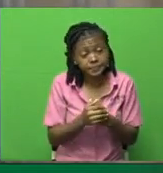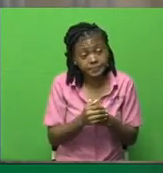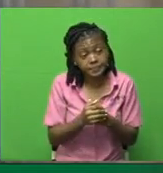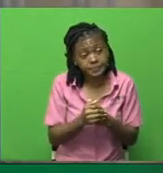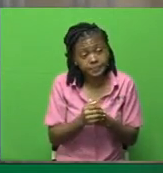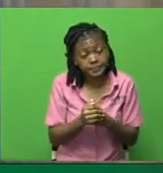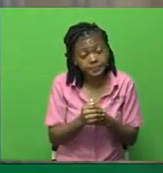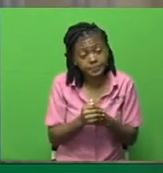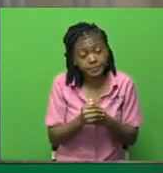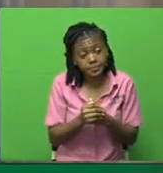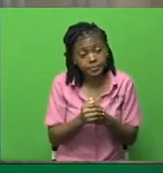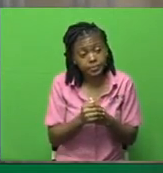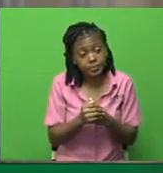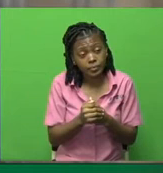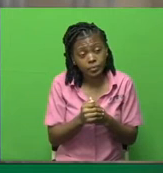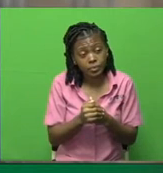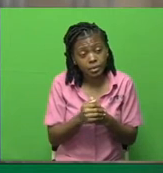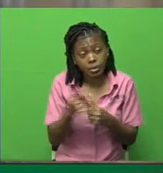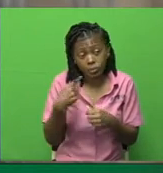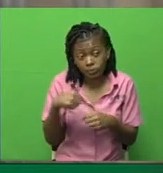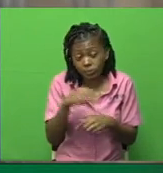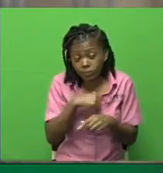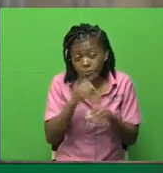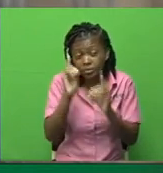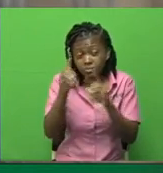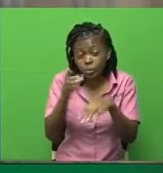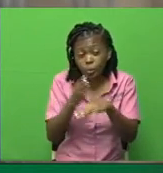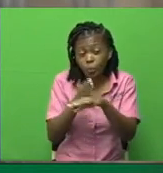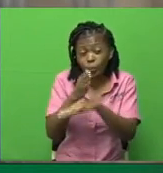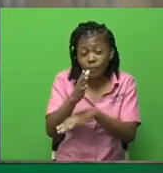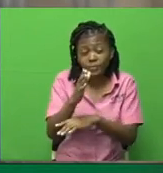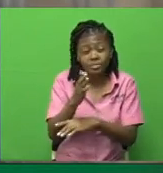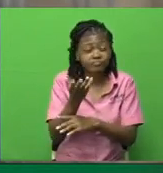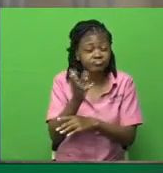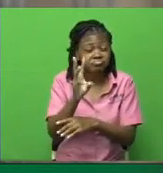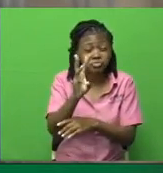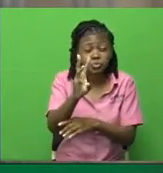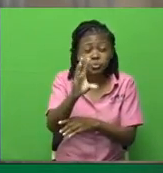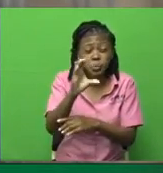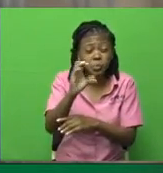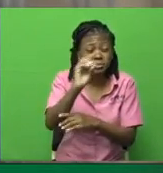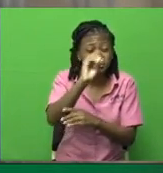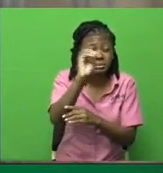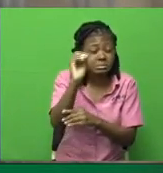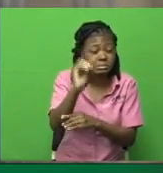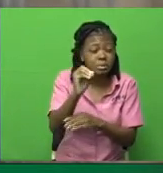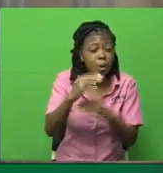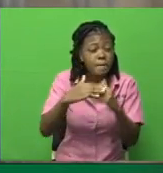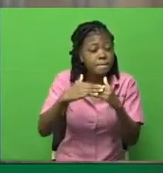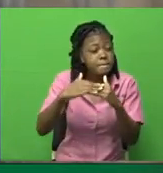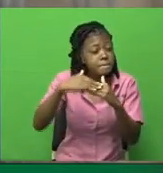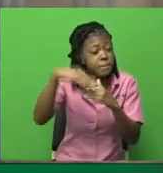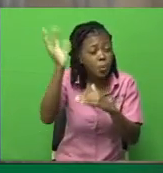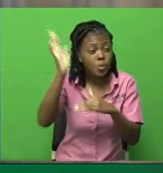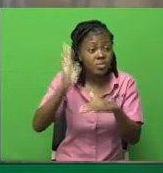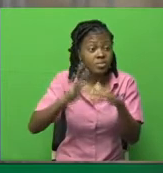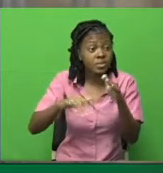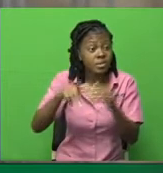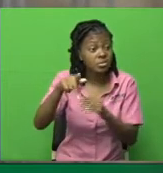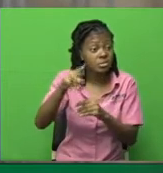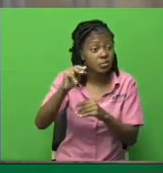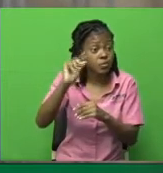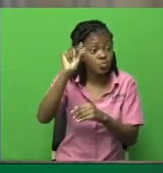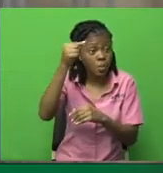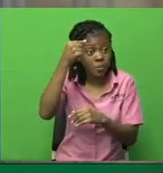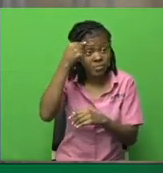do the maths we deposited over 600 more than this pnm government and guess what we never